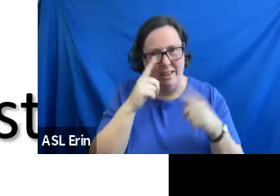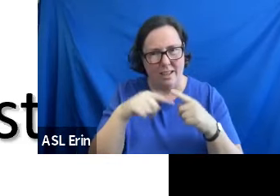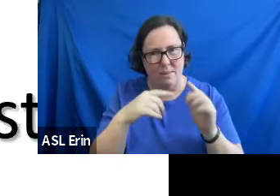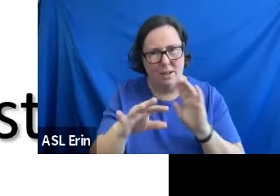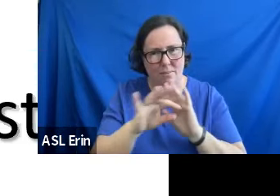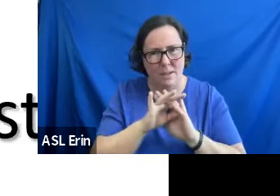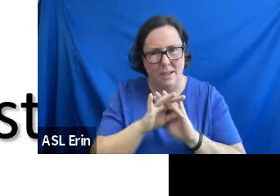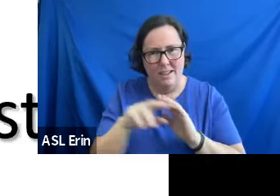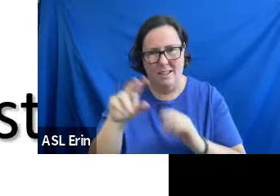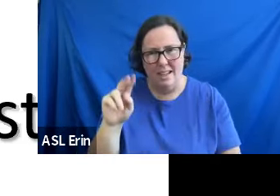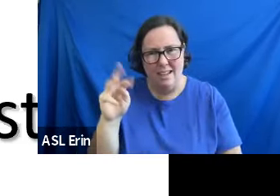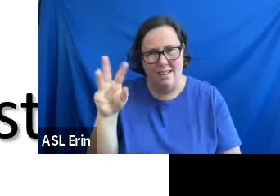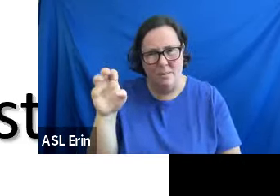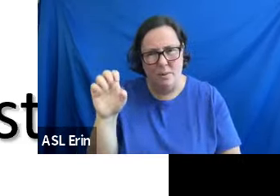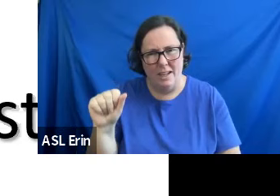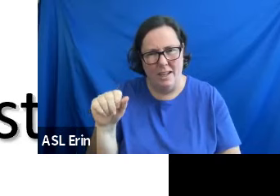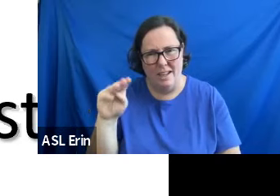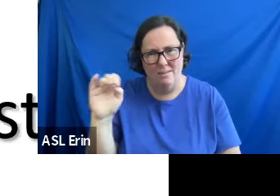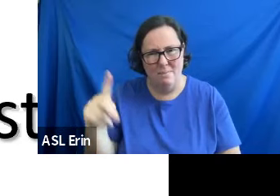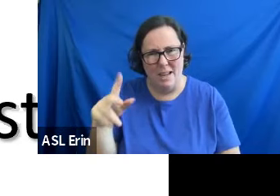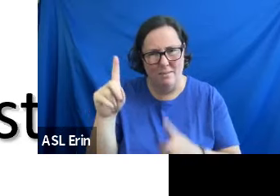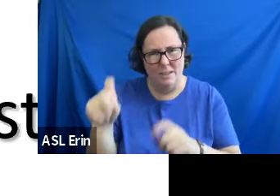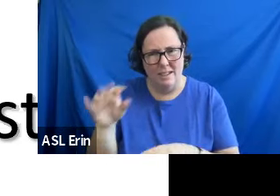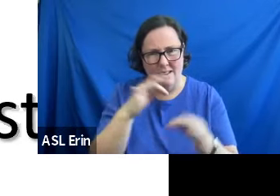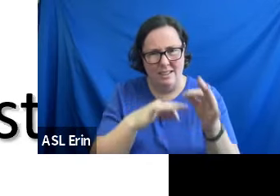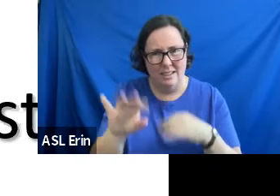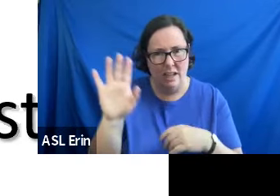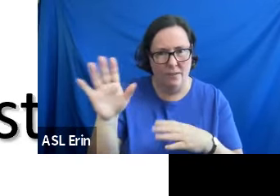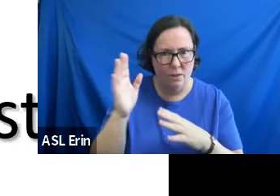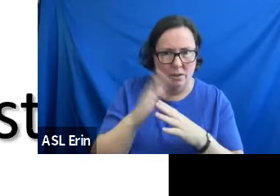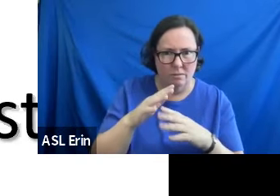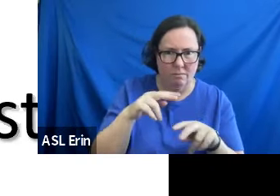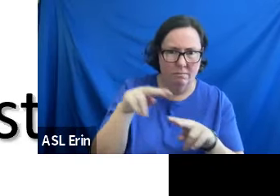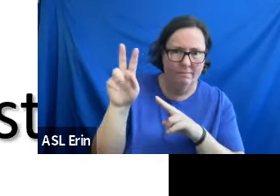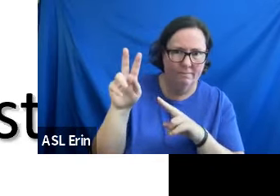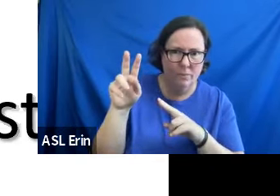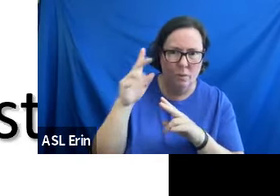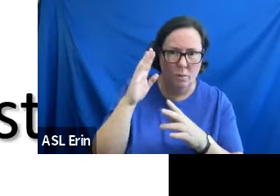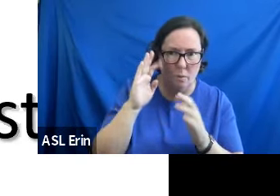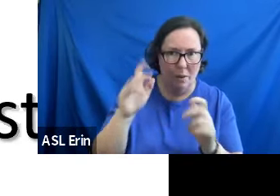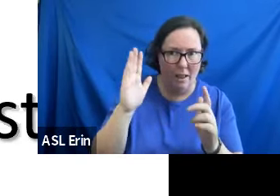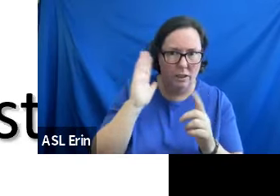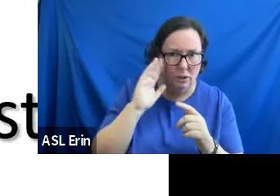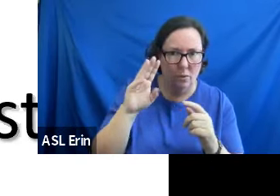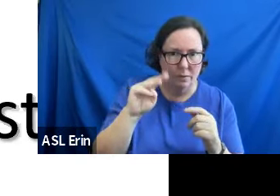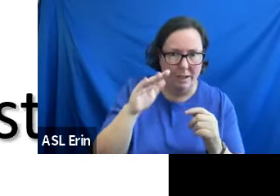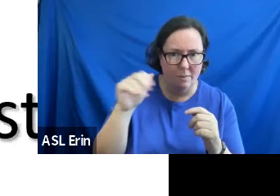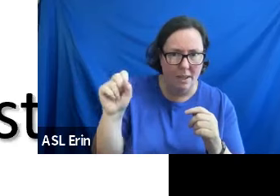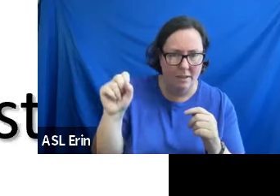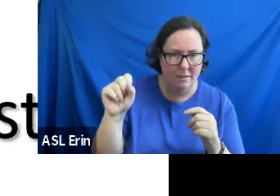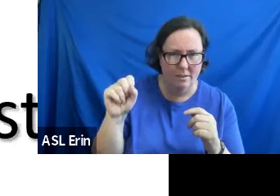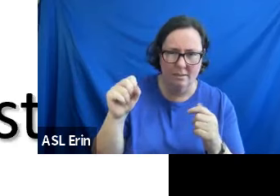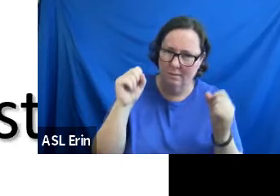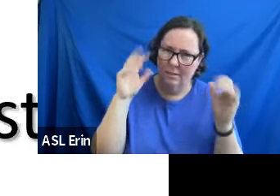choosing the NWEA MAP test. That is surprising because in all multiple